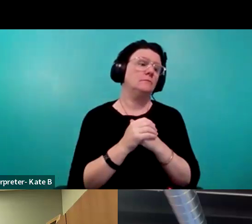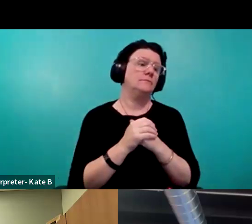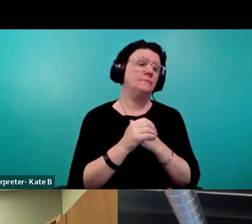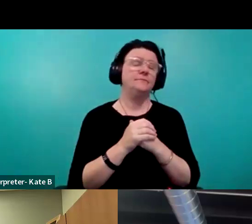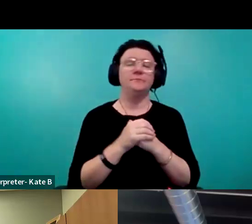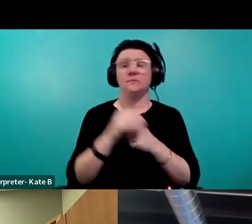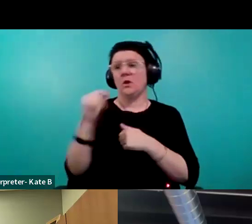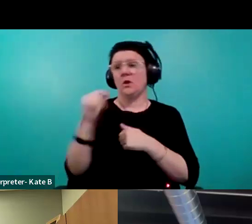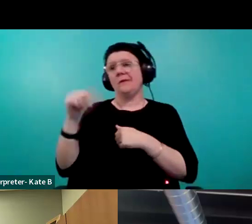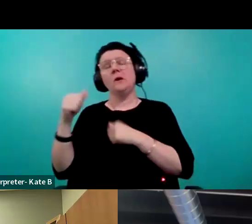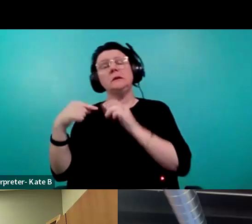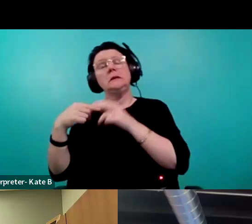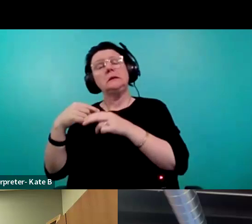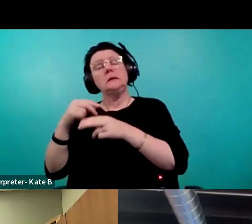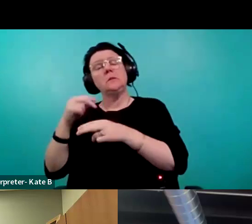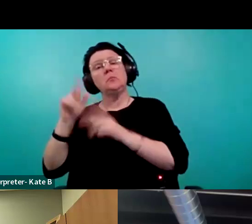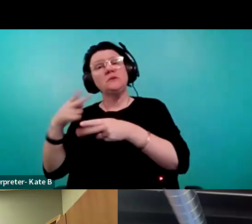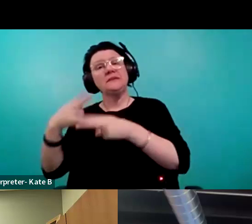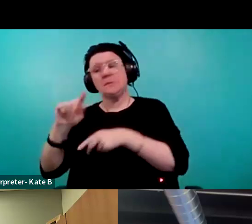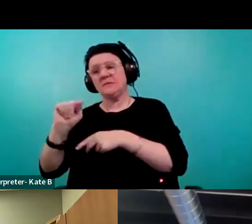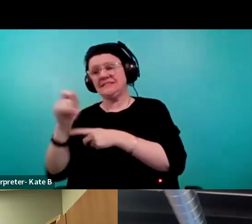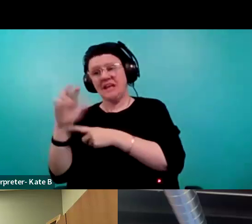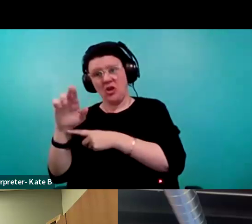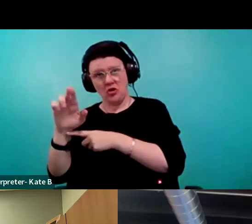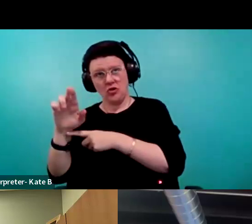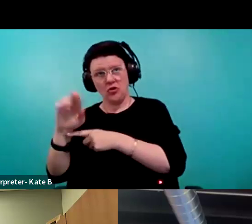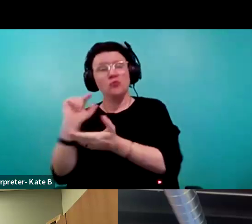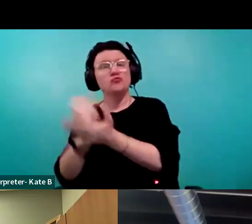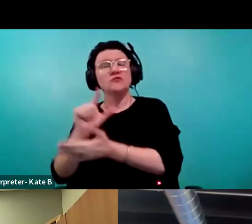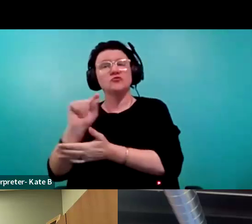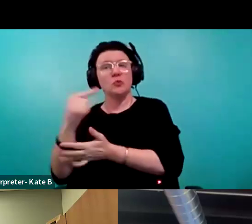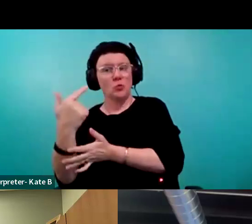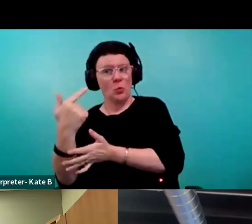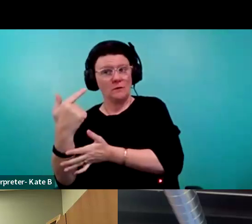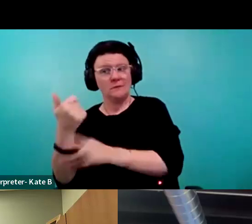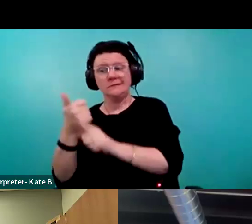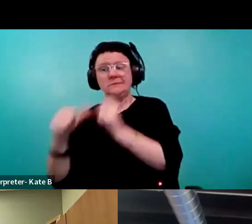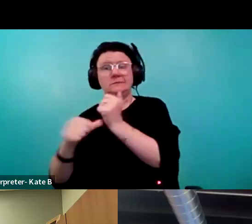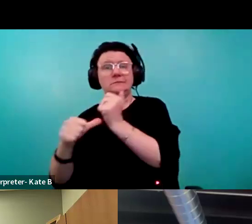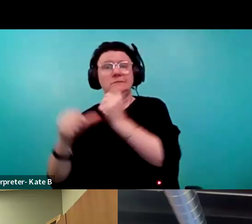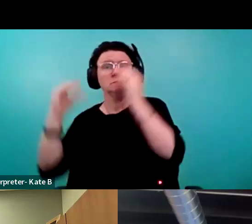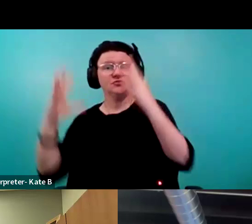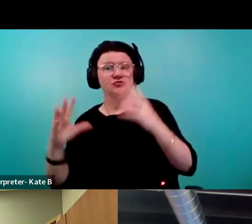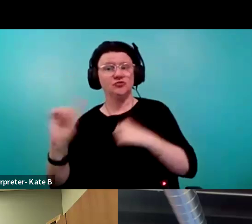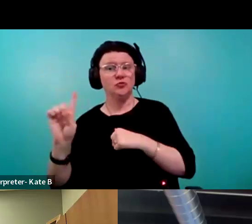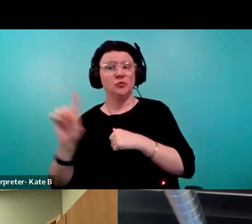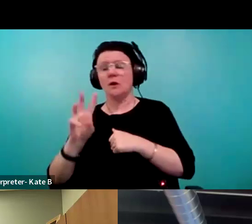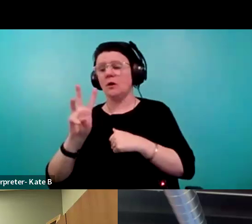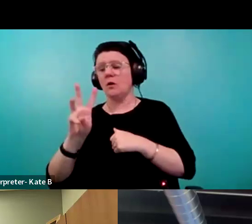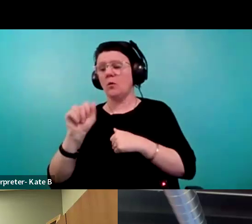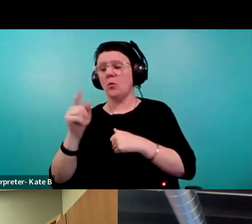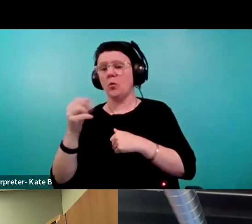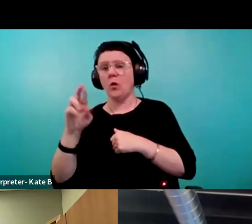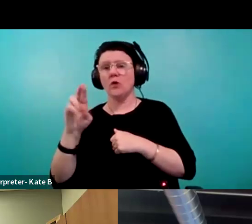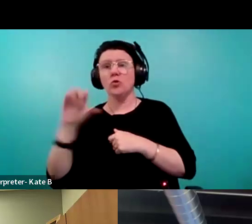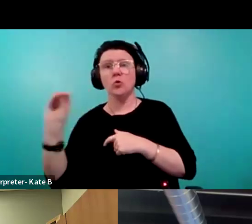Taylor graduated in 2020 or 2021, and she's a para in Waterloo